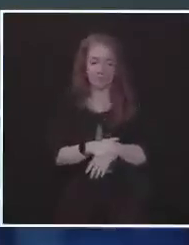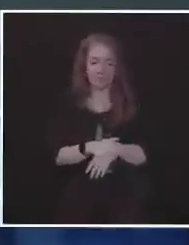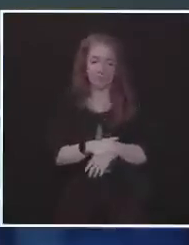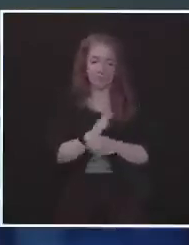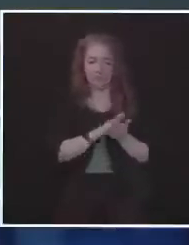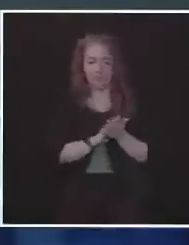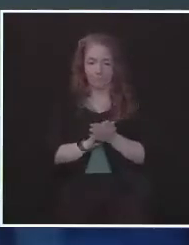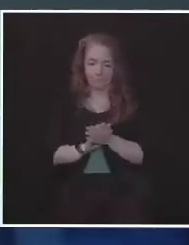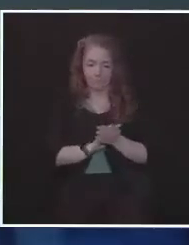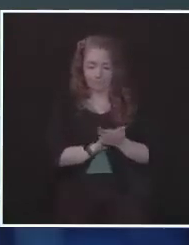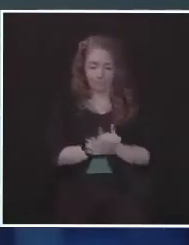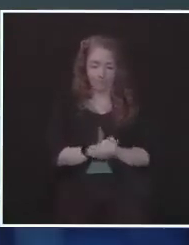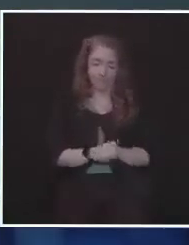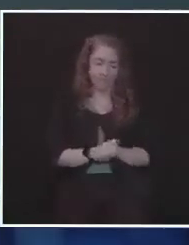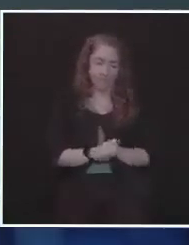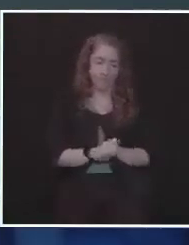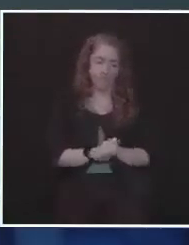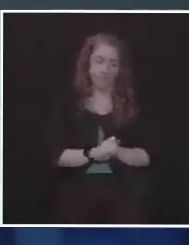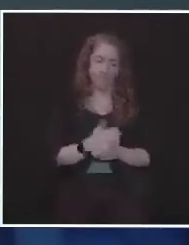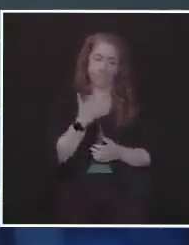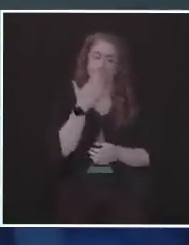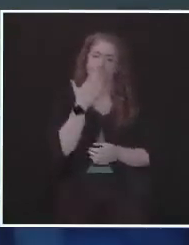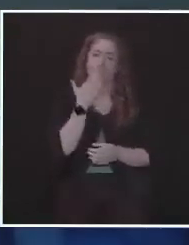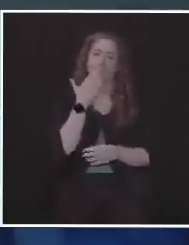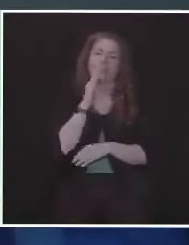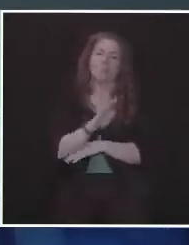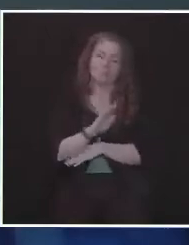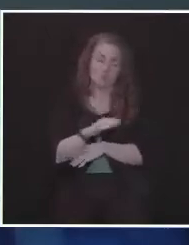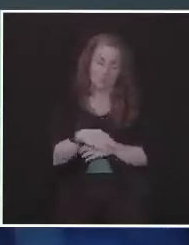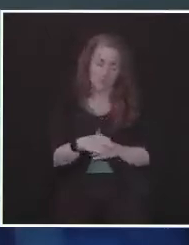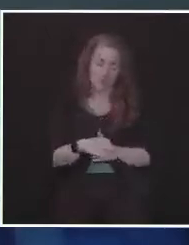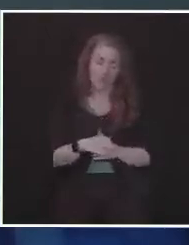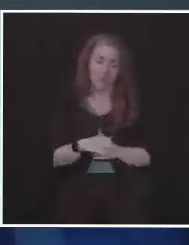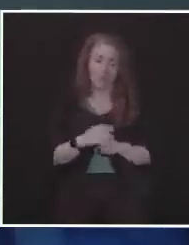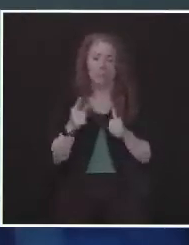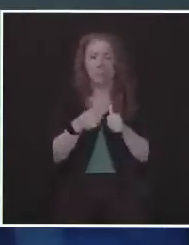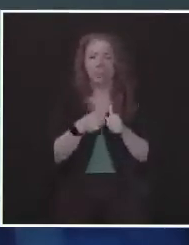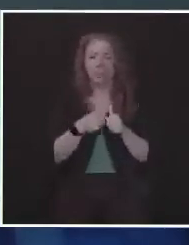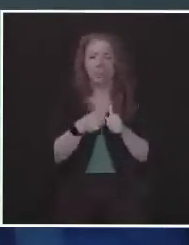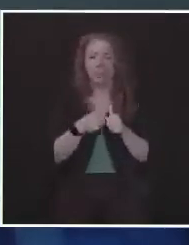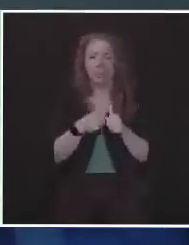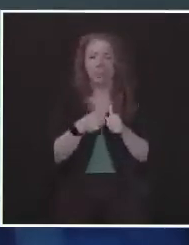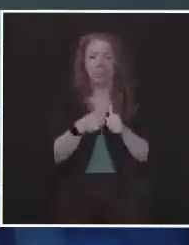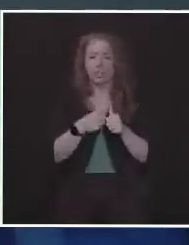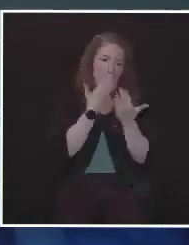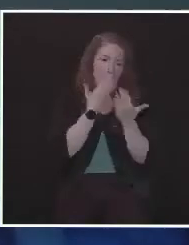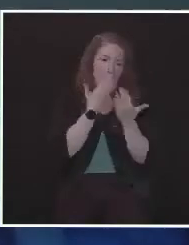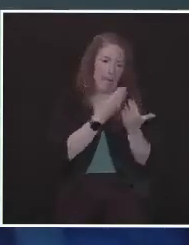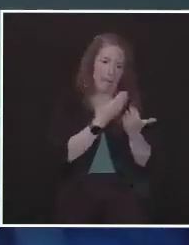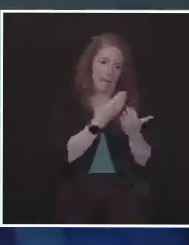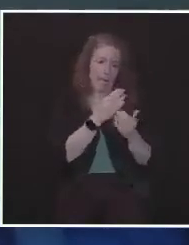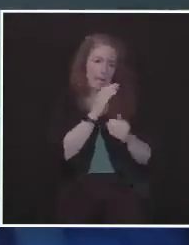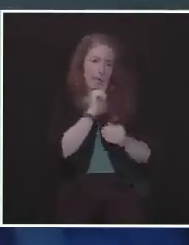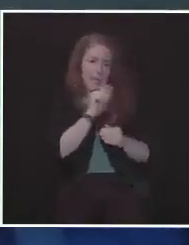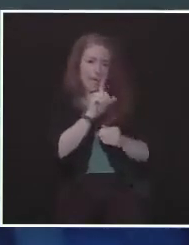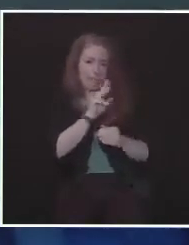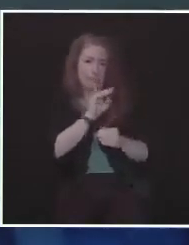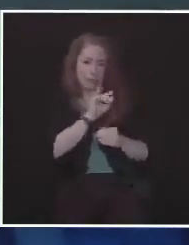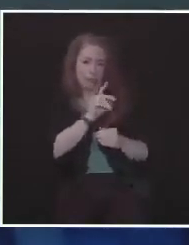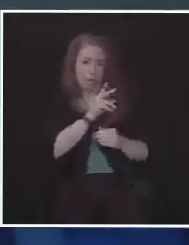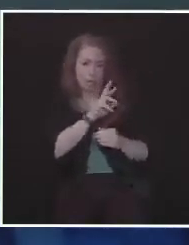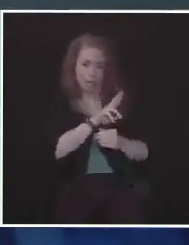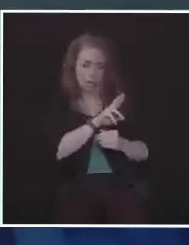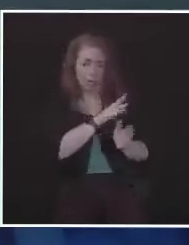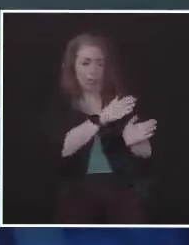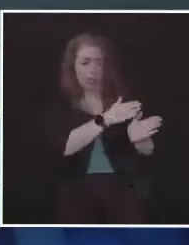you. Good afternoon. I'd like to first start by thanking the administrator and Pam and Bob for